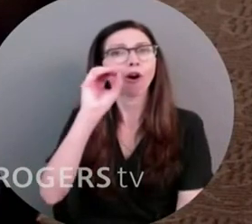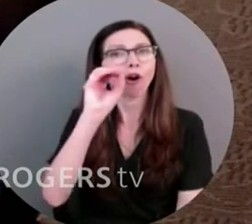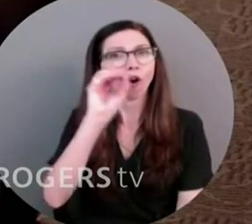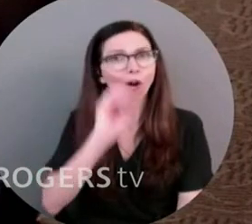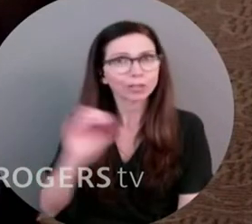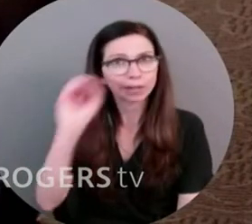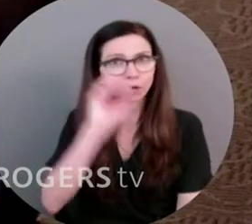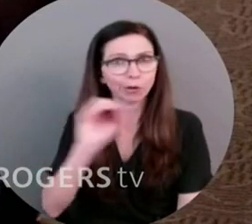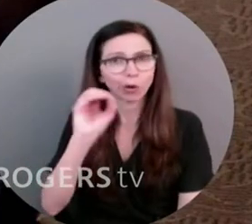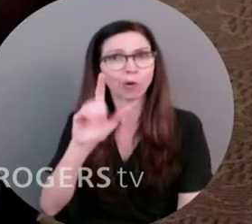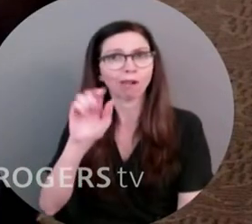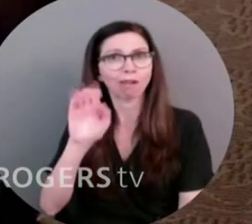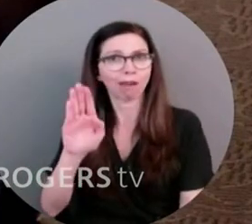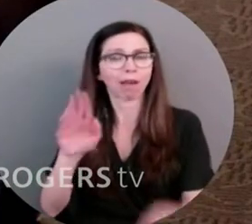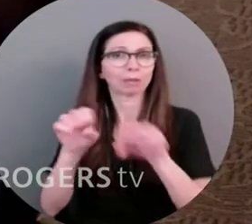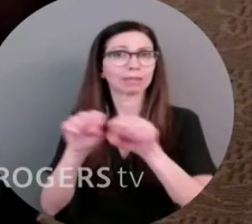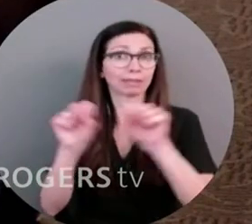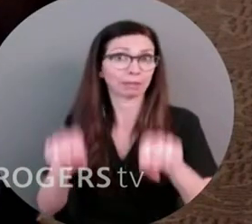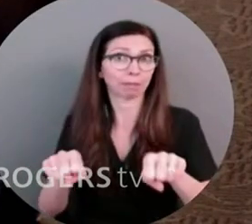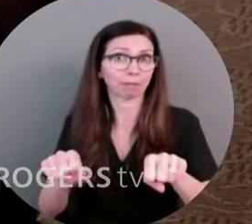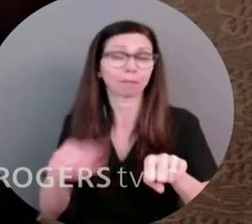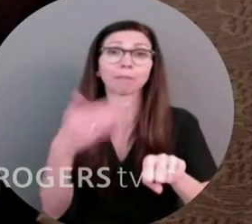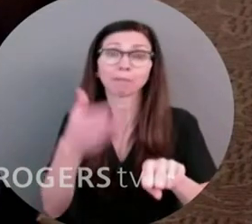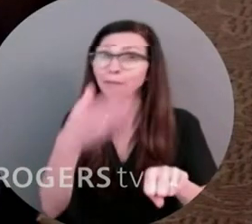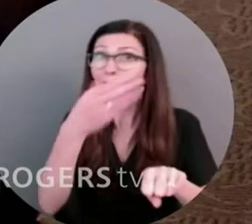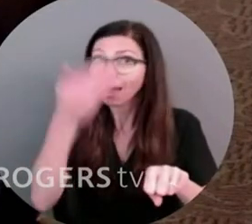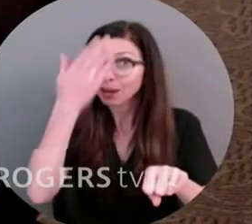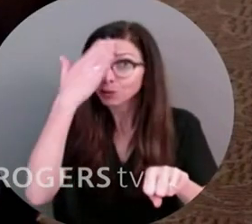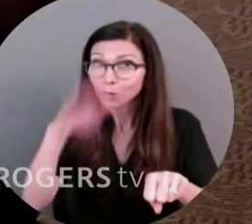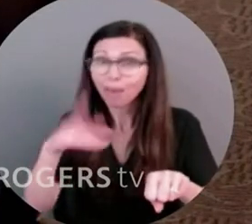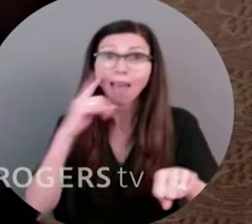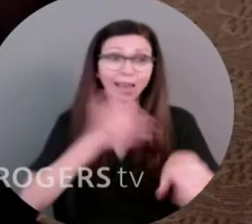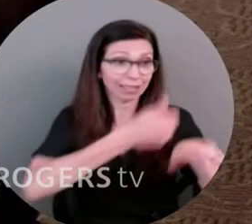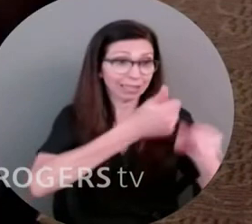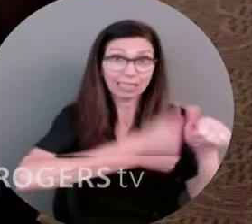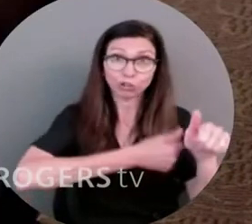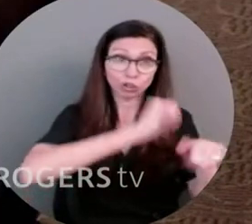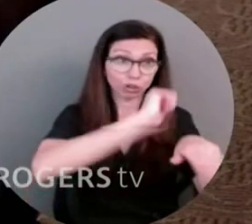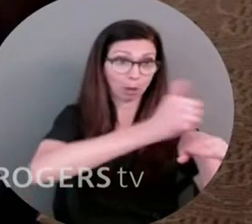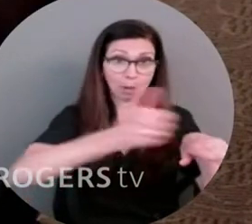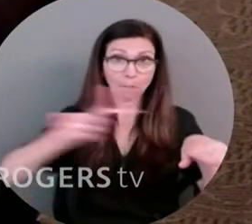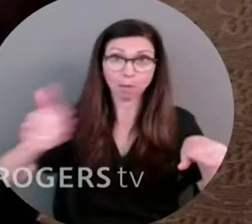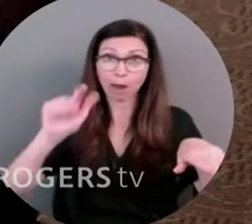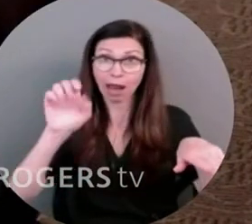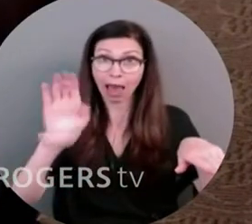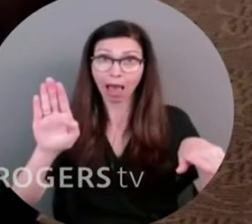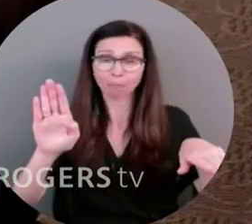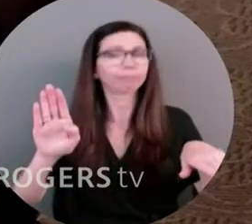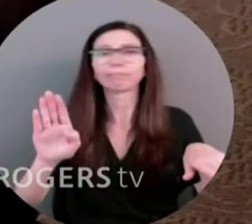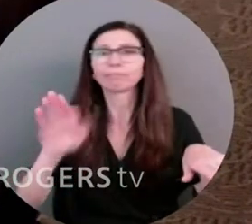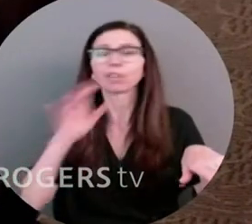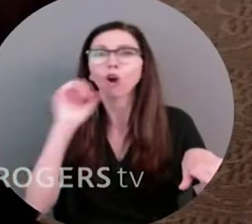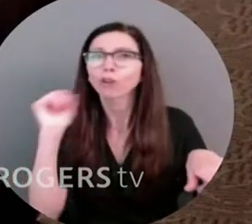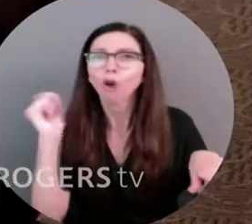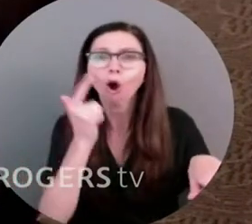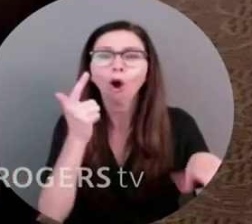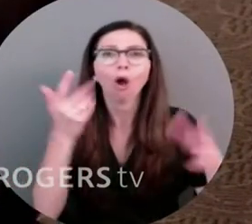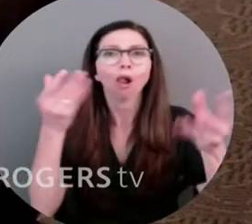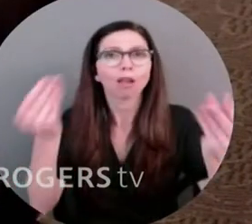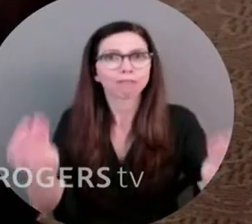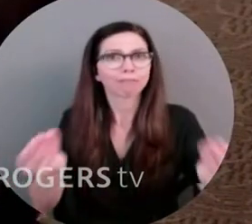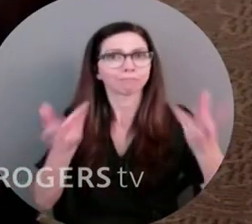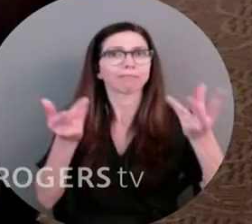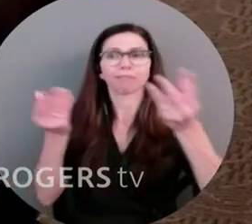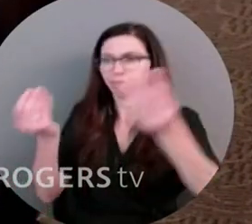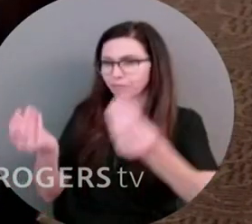not all of the laboratories report to that information system. There's some other reasons different